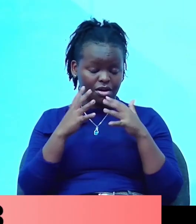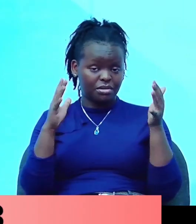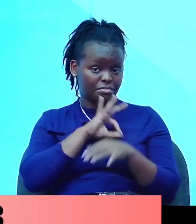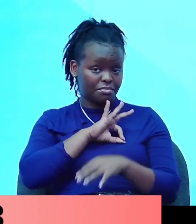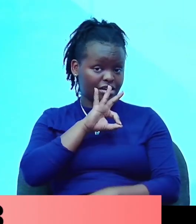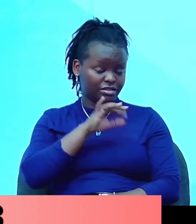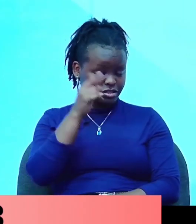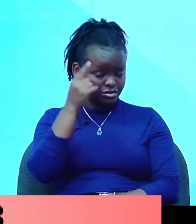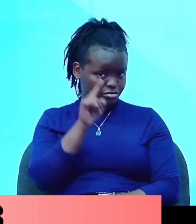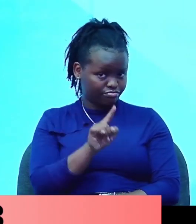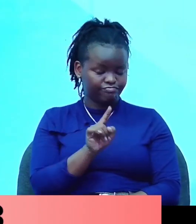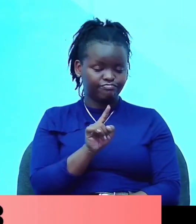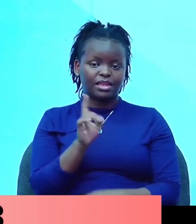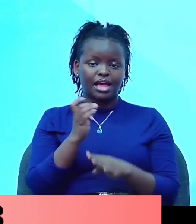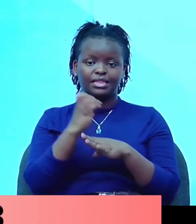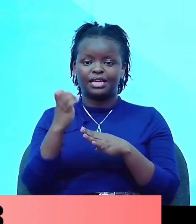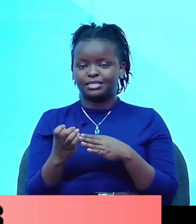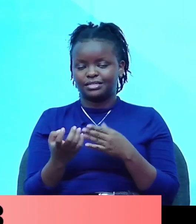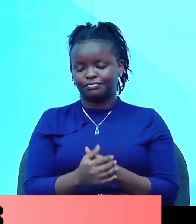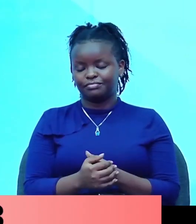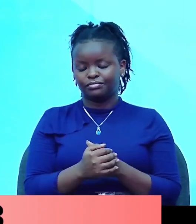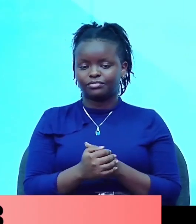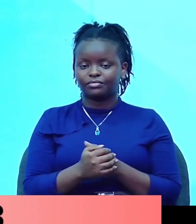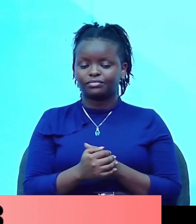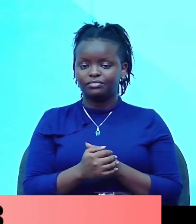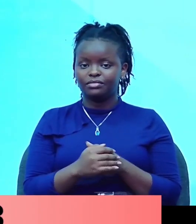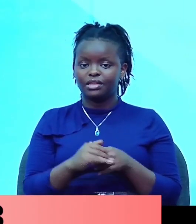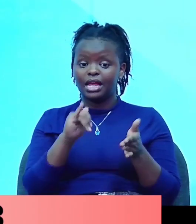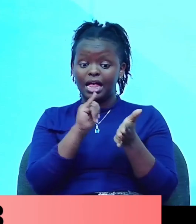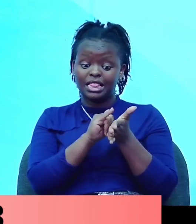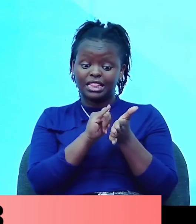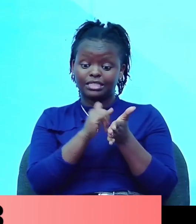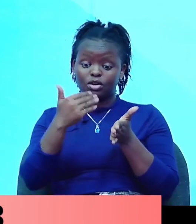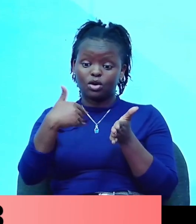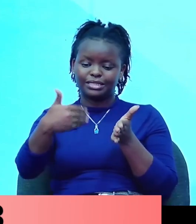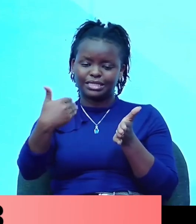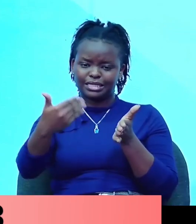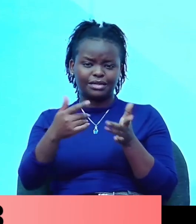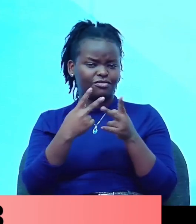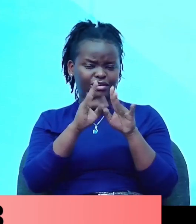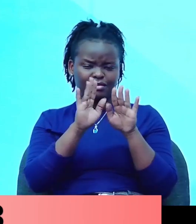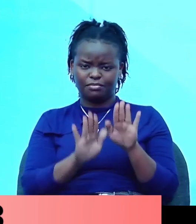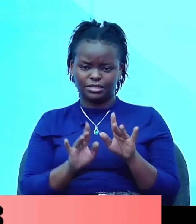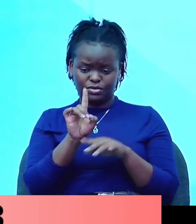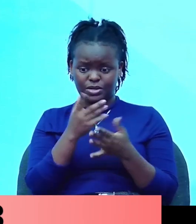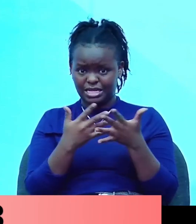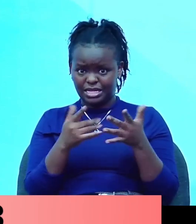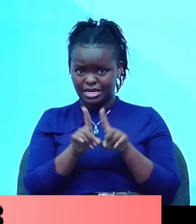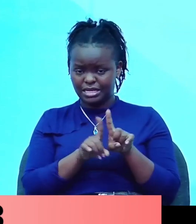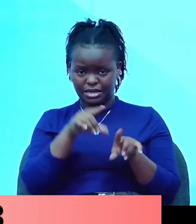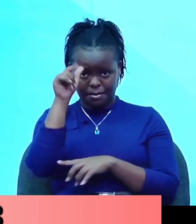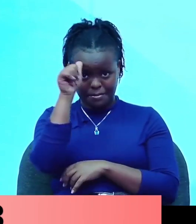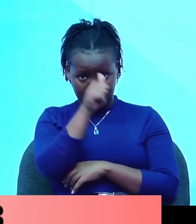you at the end of the day. Right. So that consistency is so important. I think one of the things, even as a brand,